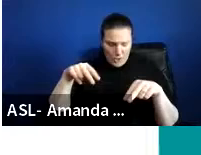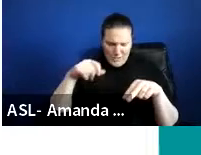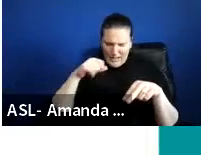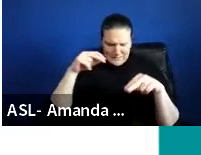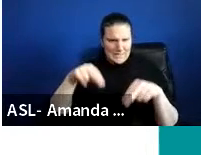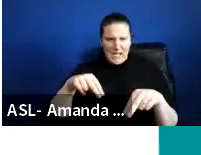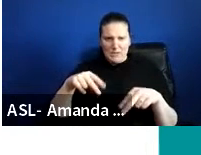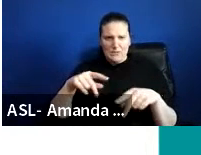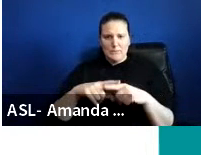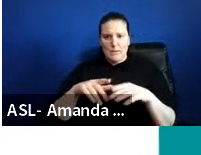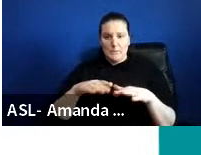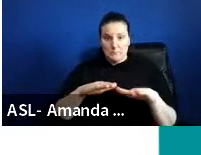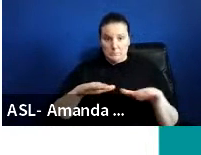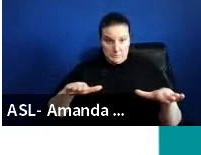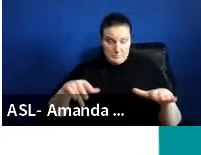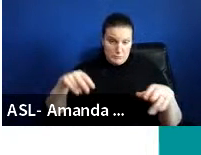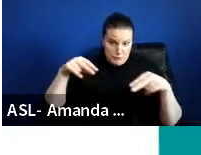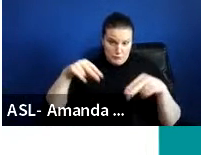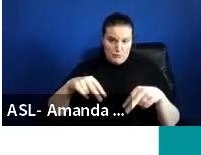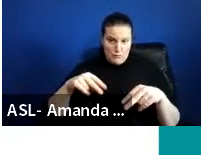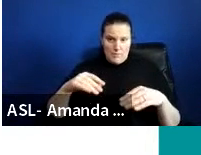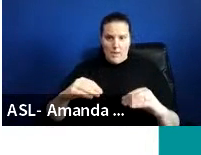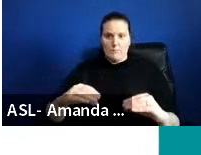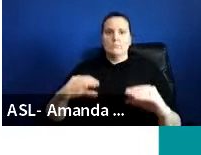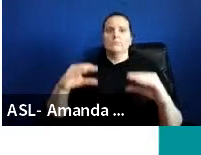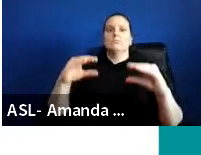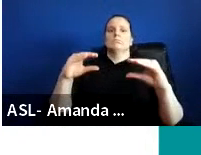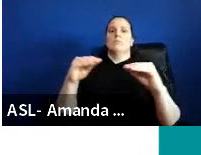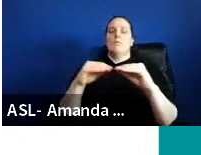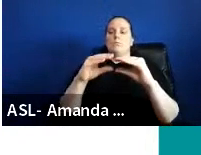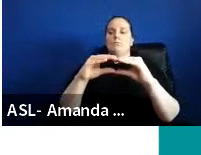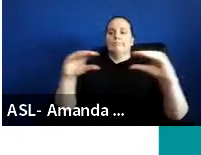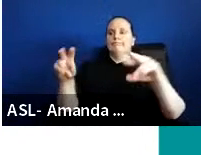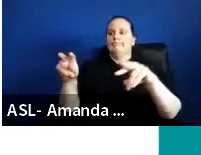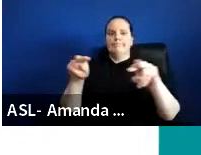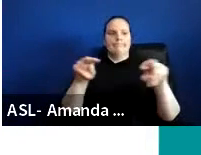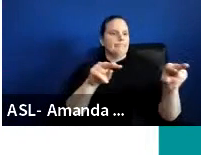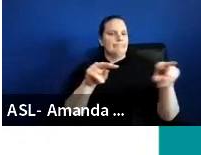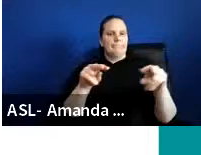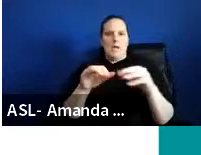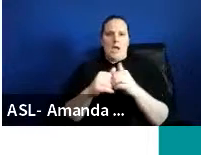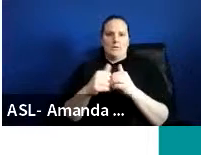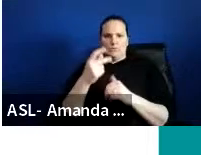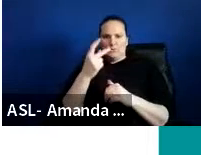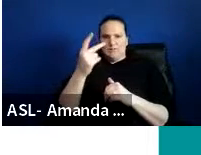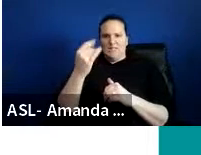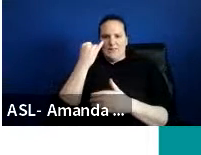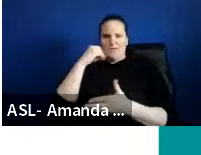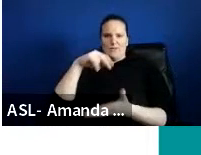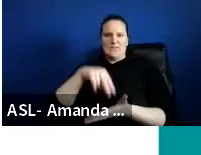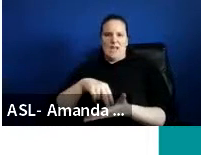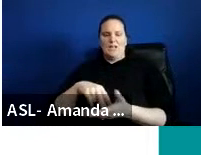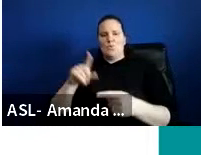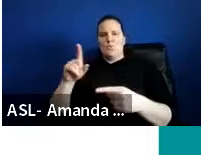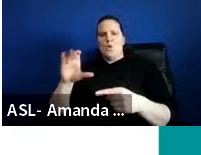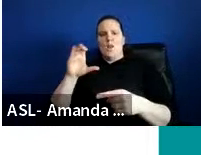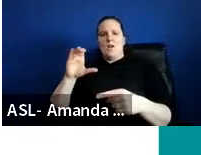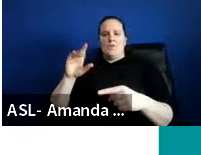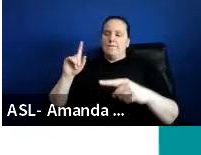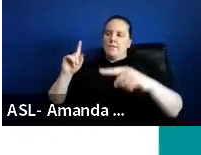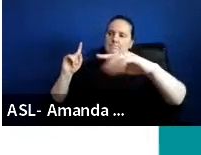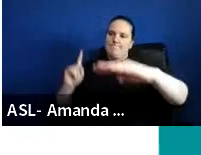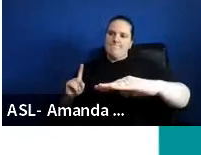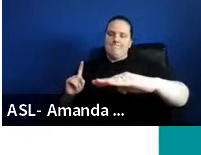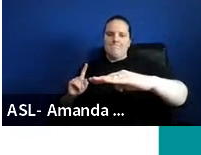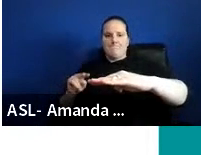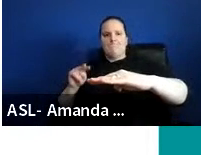down in a plan view, we would look at it sort of more in a horizontal view, the way that you would look at it if you were standing 100 feet away and